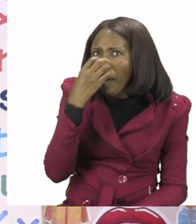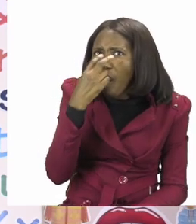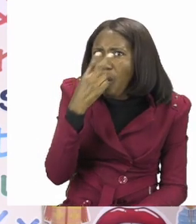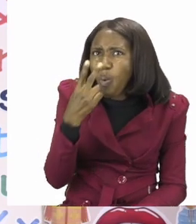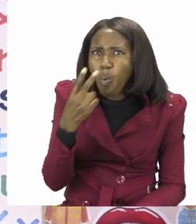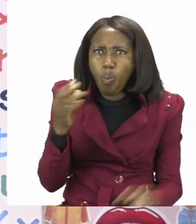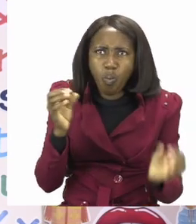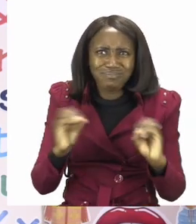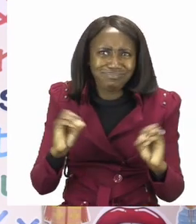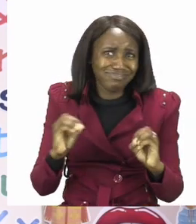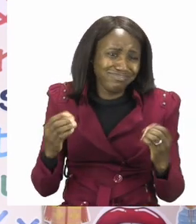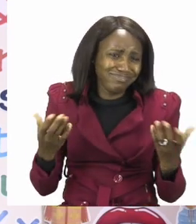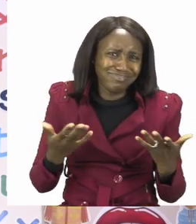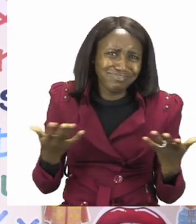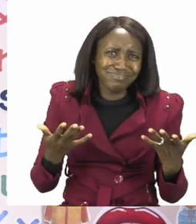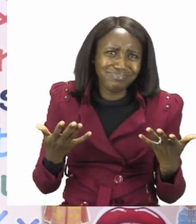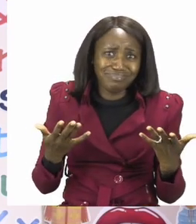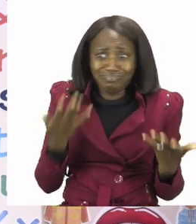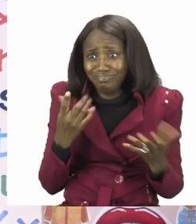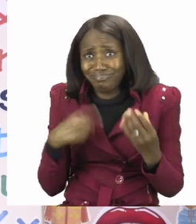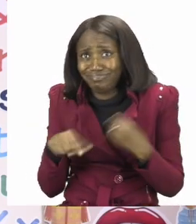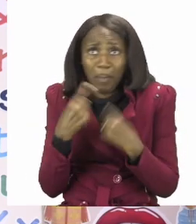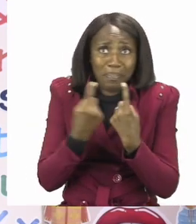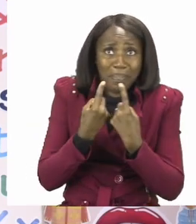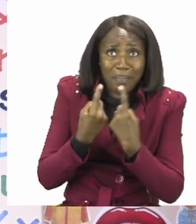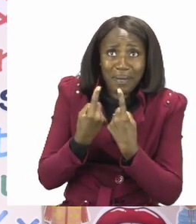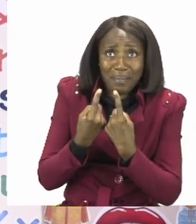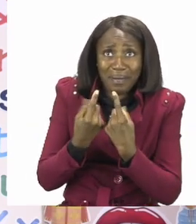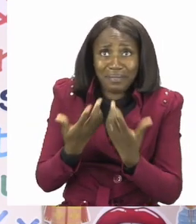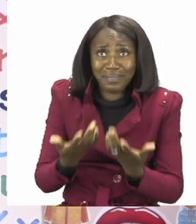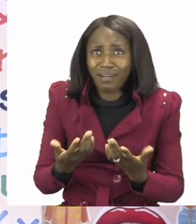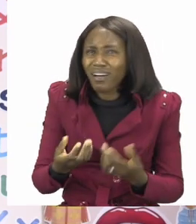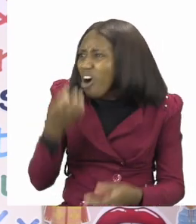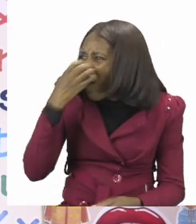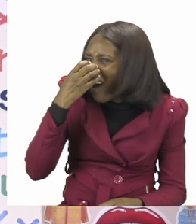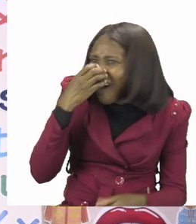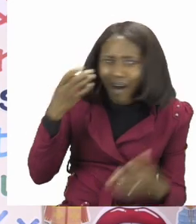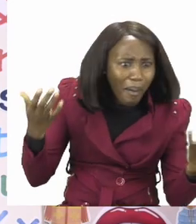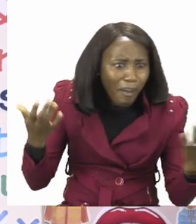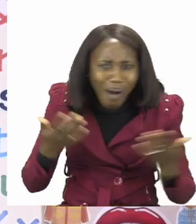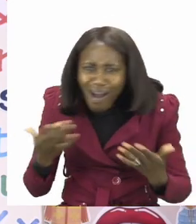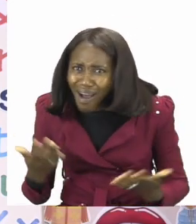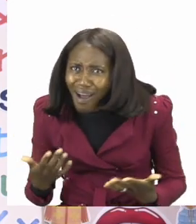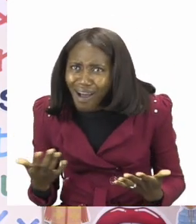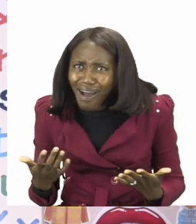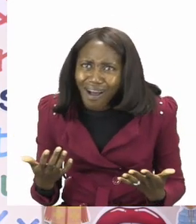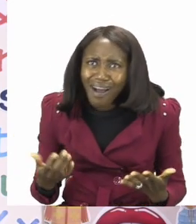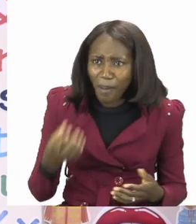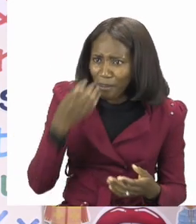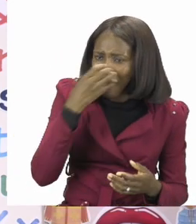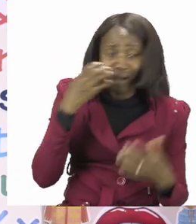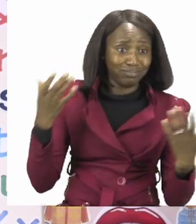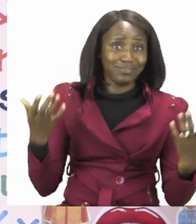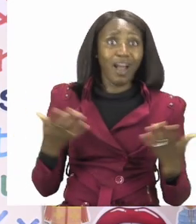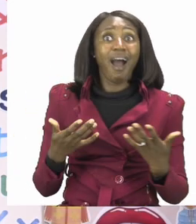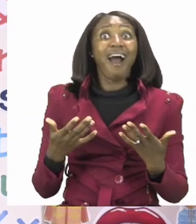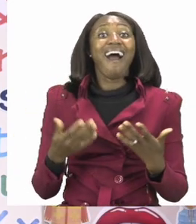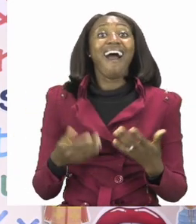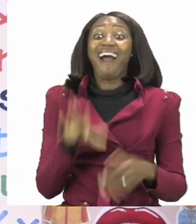whole day. I think he was outside playing. Sashi, where are you?